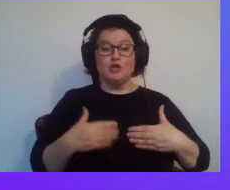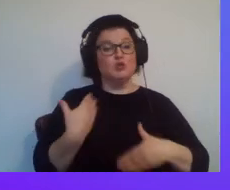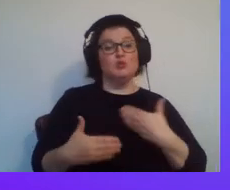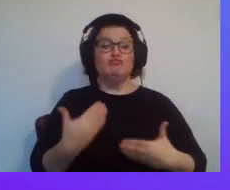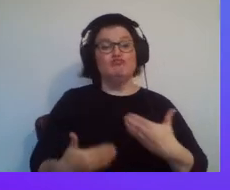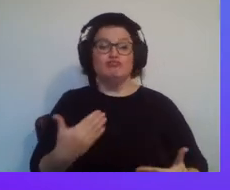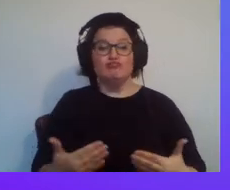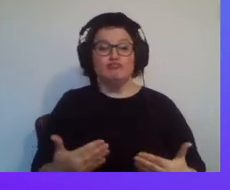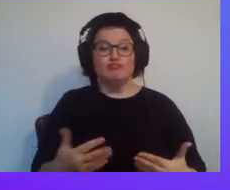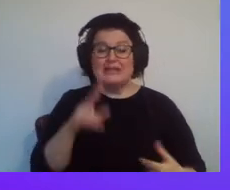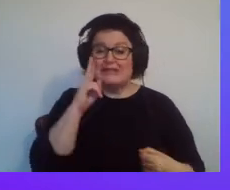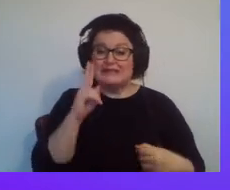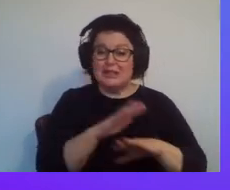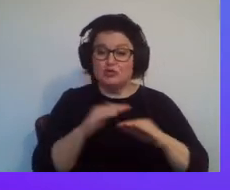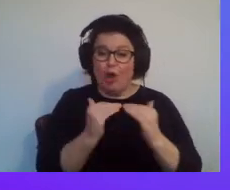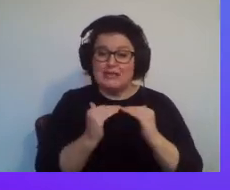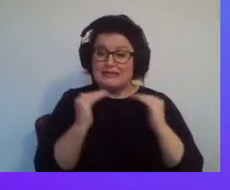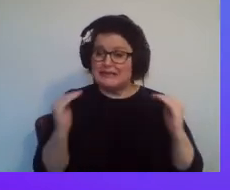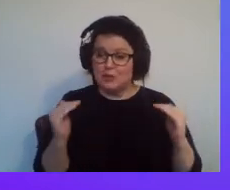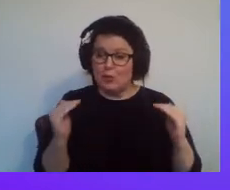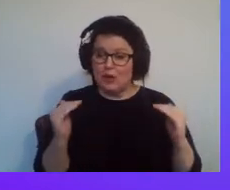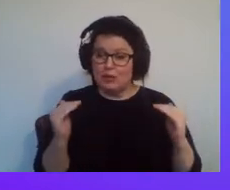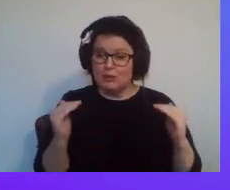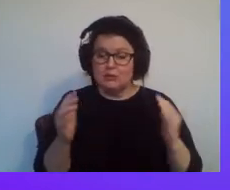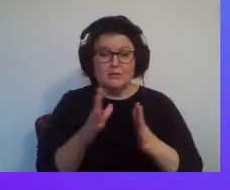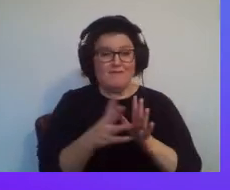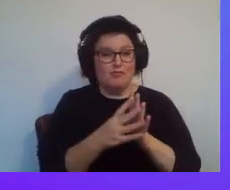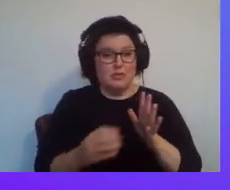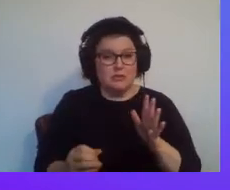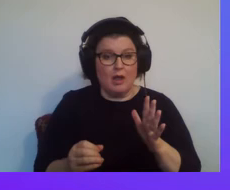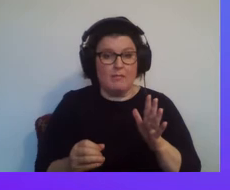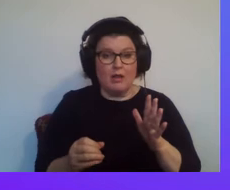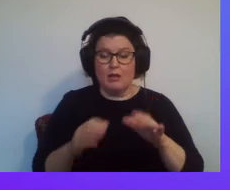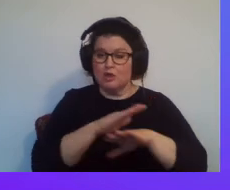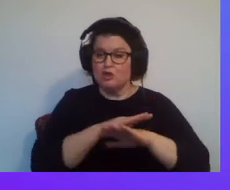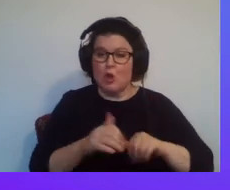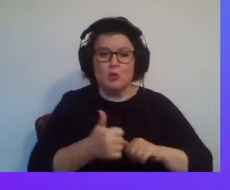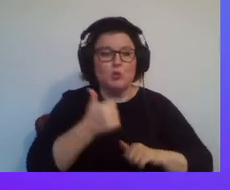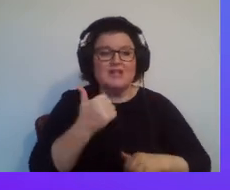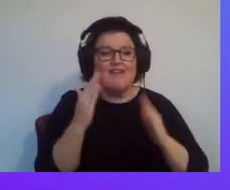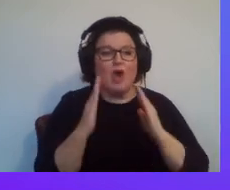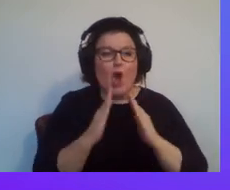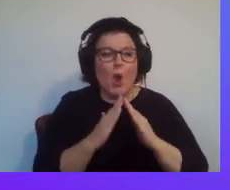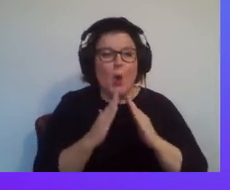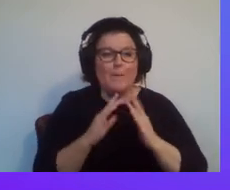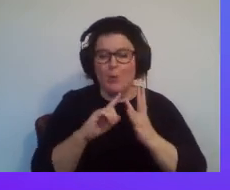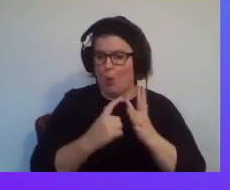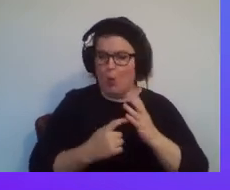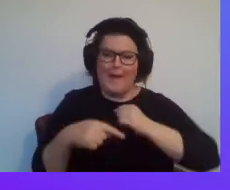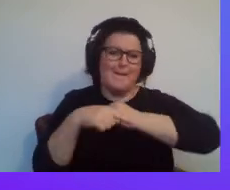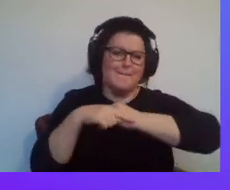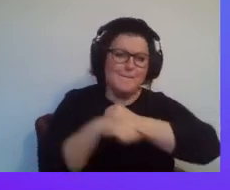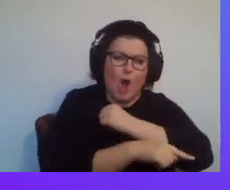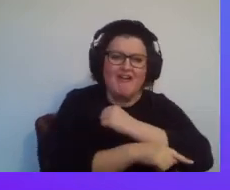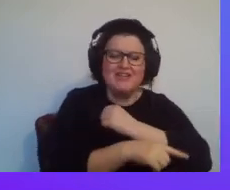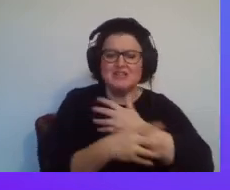these inequalities? So whether it is around poor housing or overcrowded housing, whether it's about poverty, whether it's about the kinds of jobs that